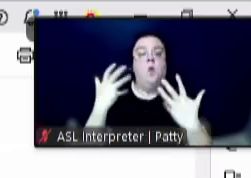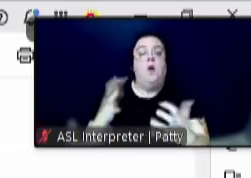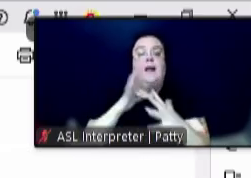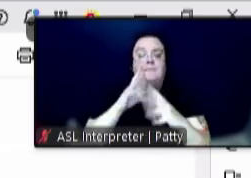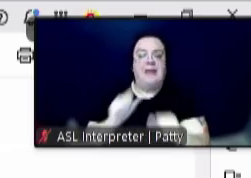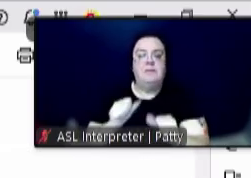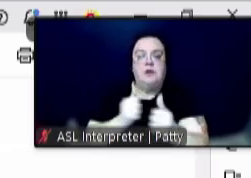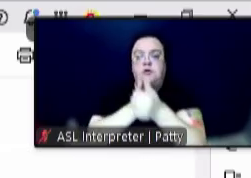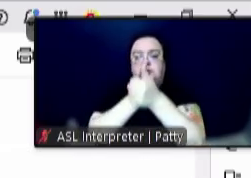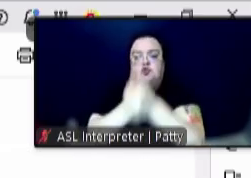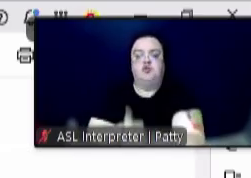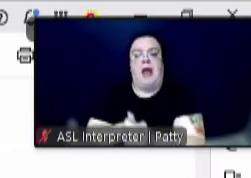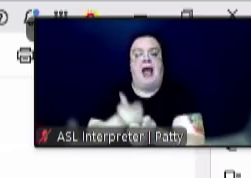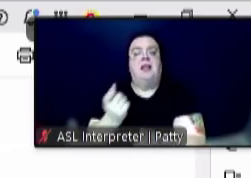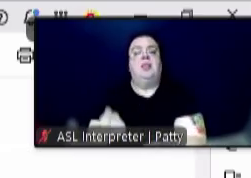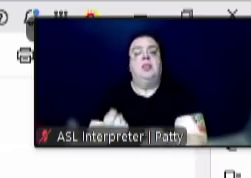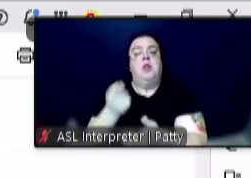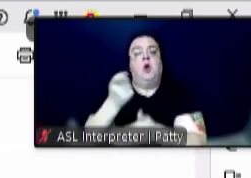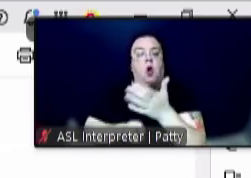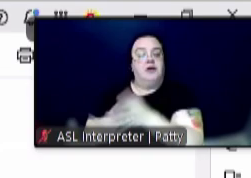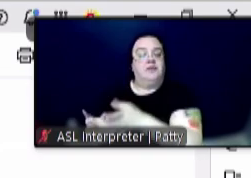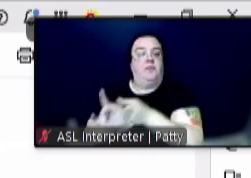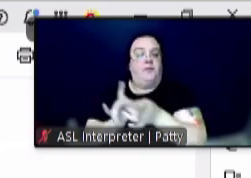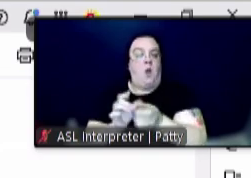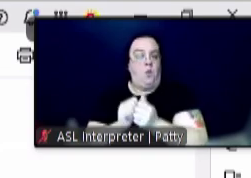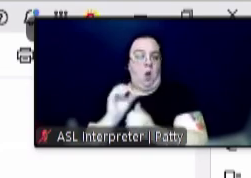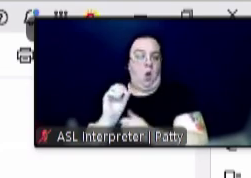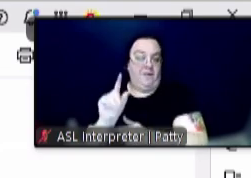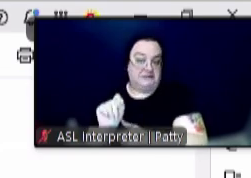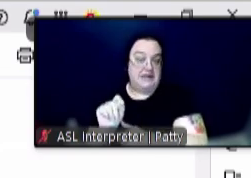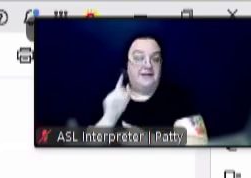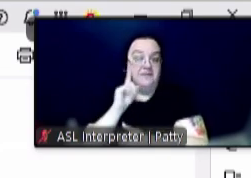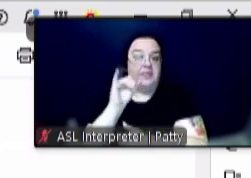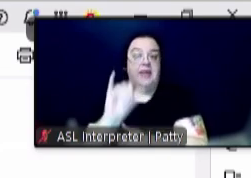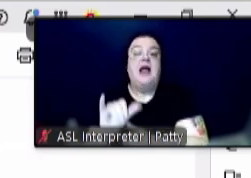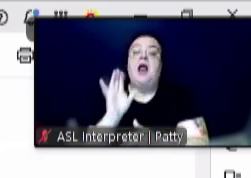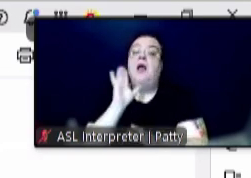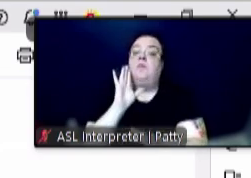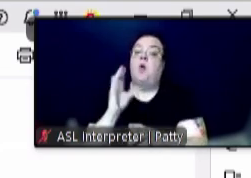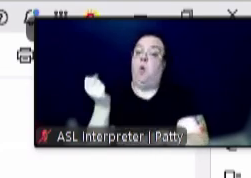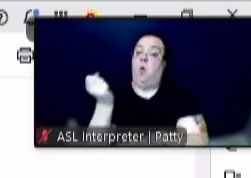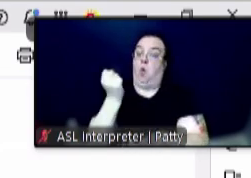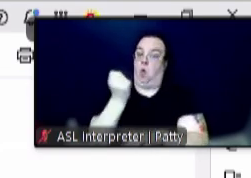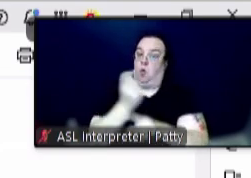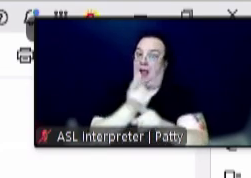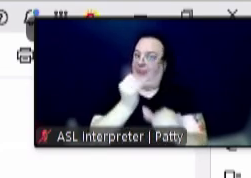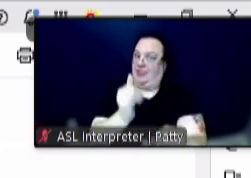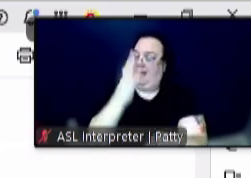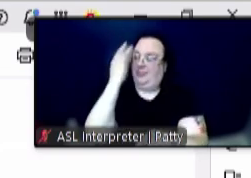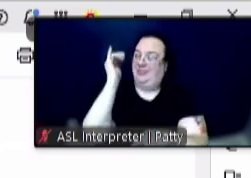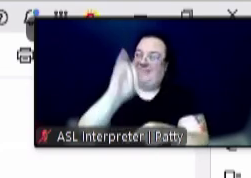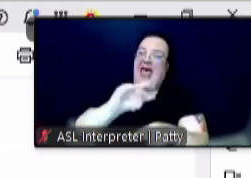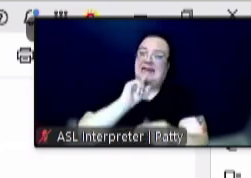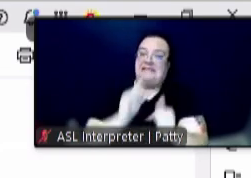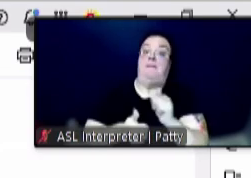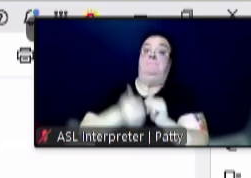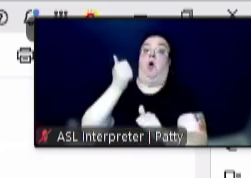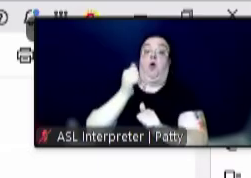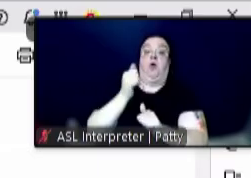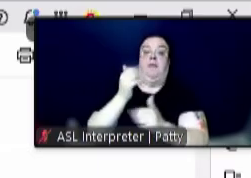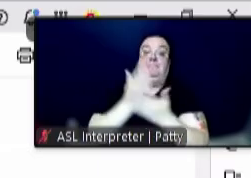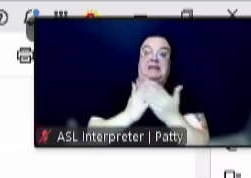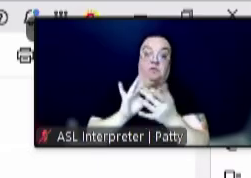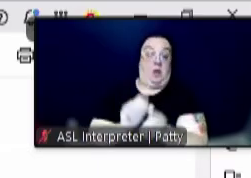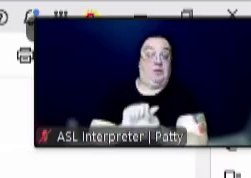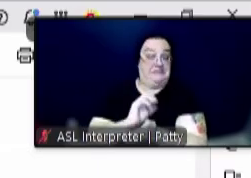associated with the overtime expenditure. So I'll stop there because that's really kind of the bulk of the salary piece. If there's